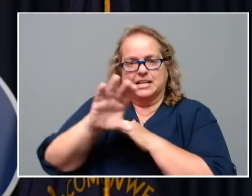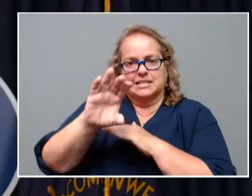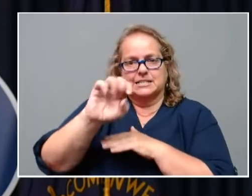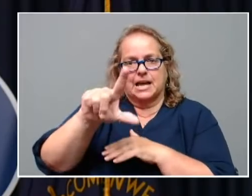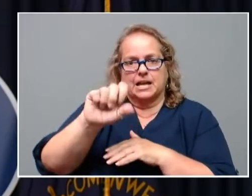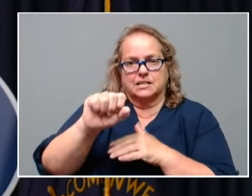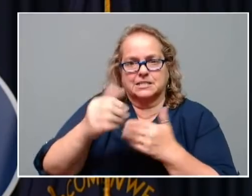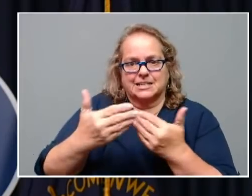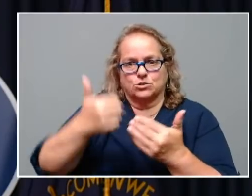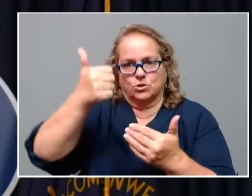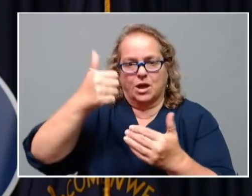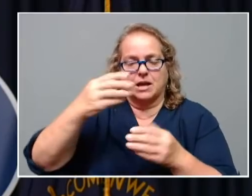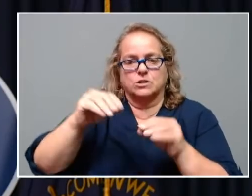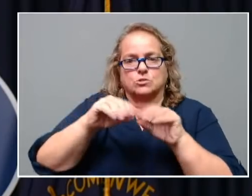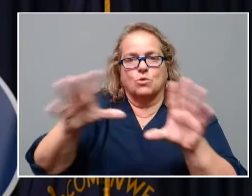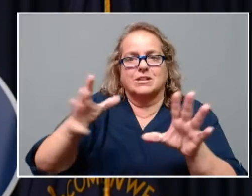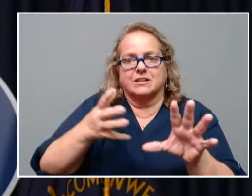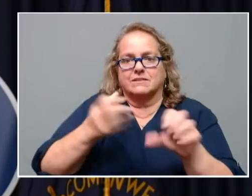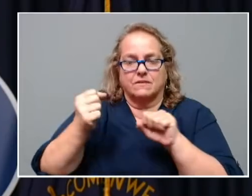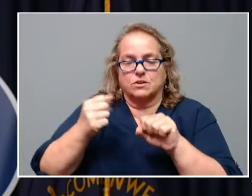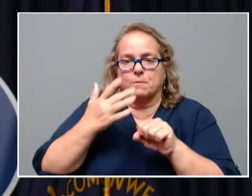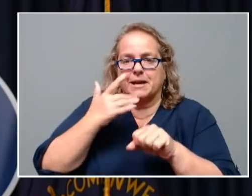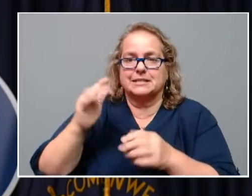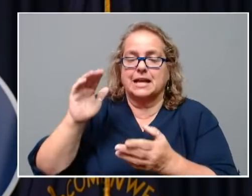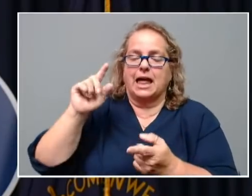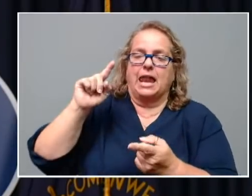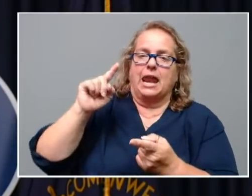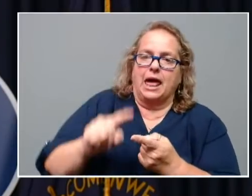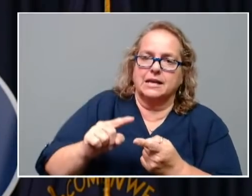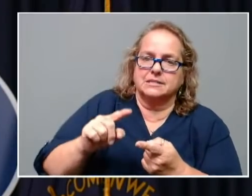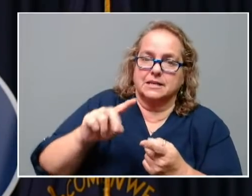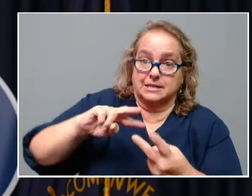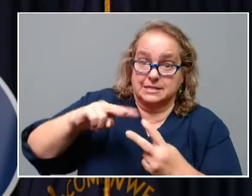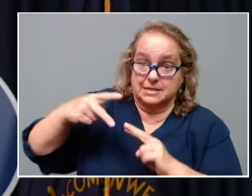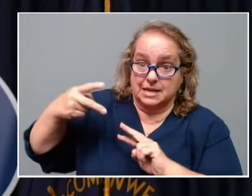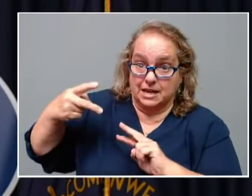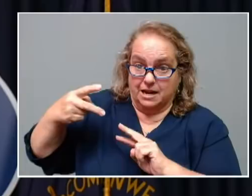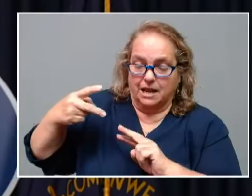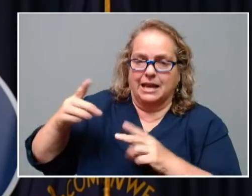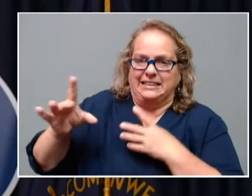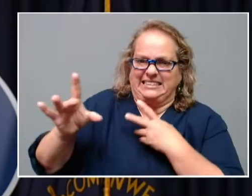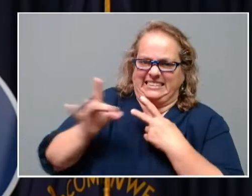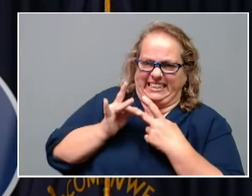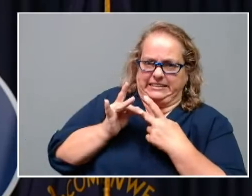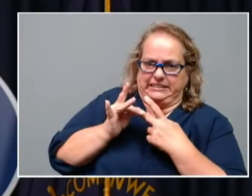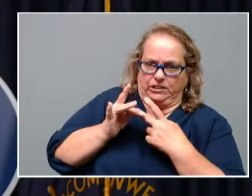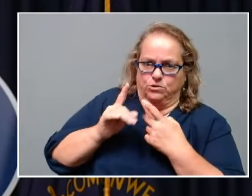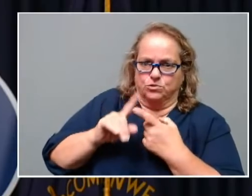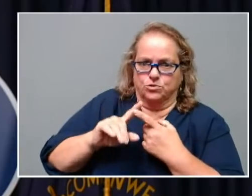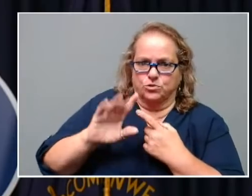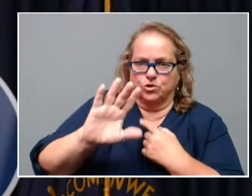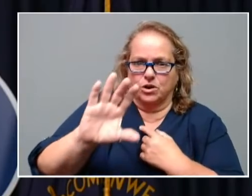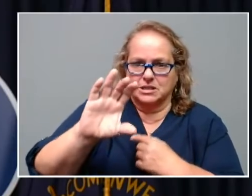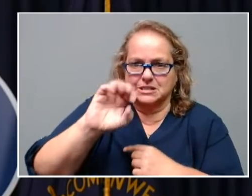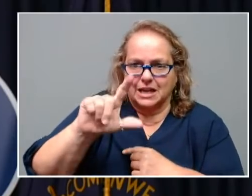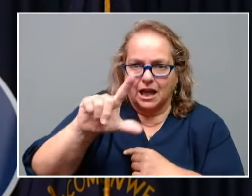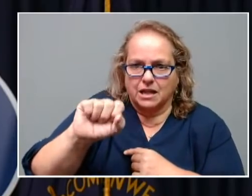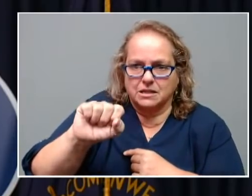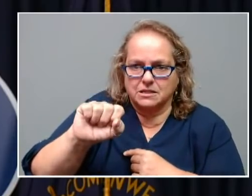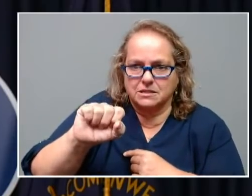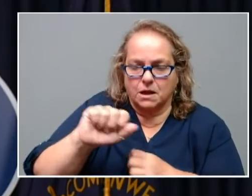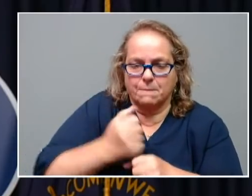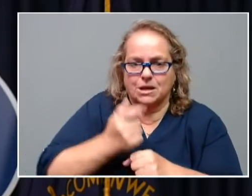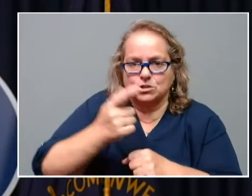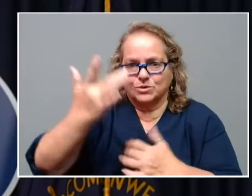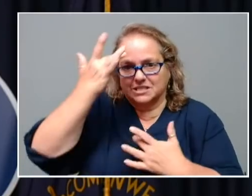it probably takes less of it to infect you because it's more sticky to your cells that it infects. The bottom line, though, is whether